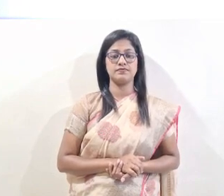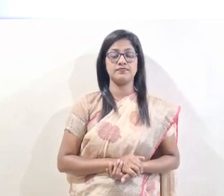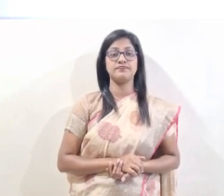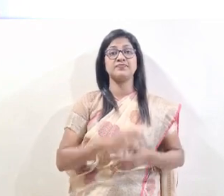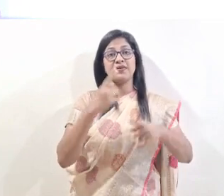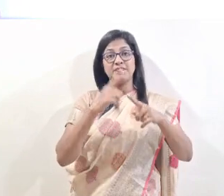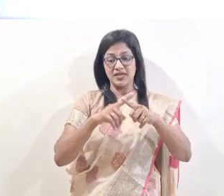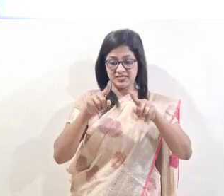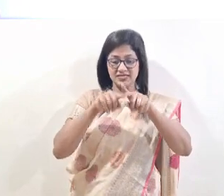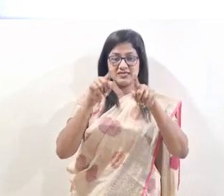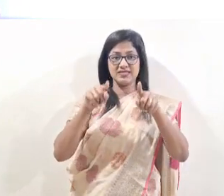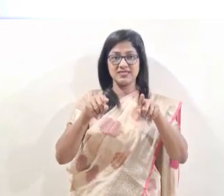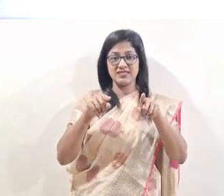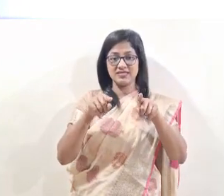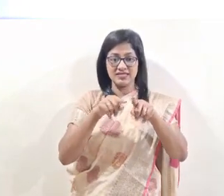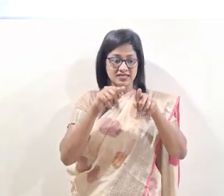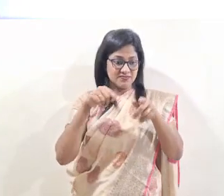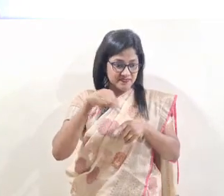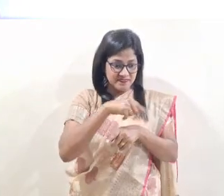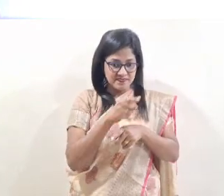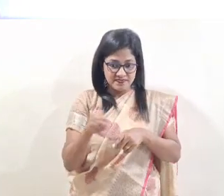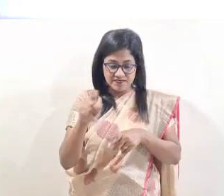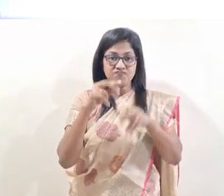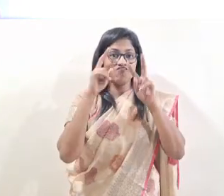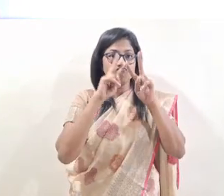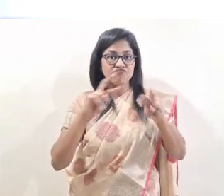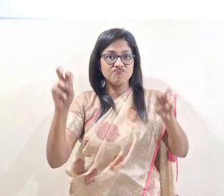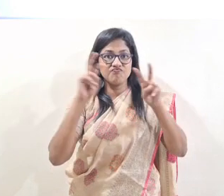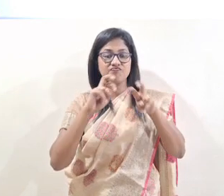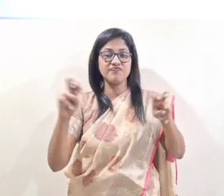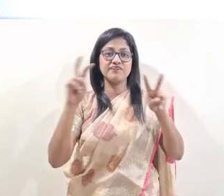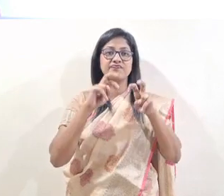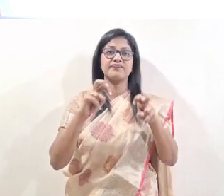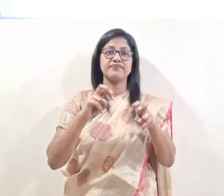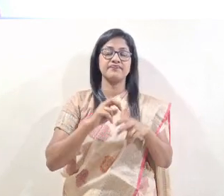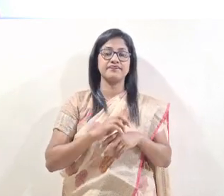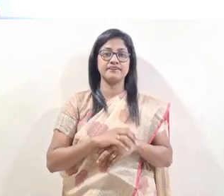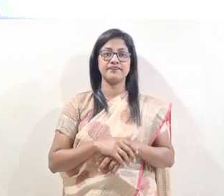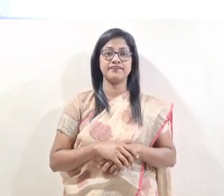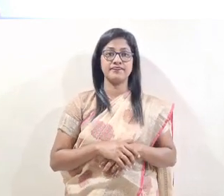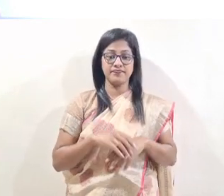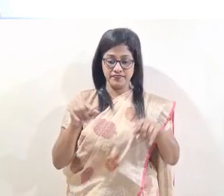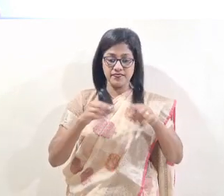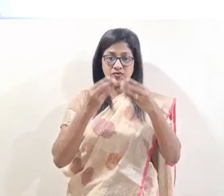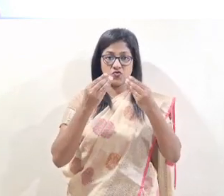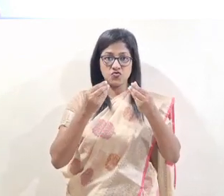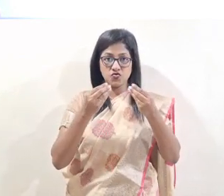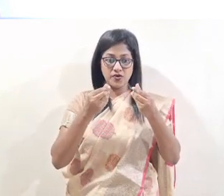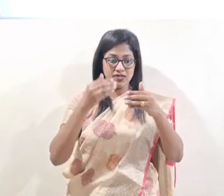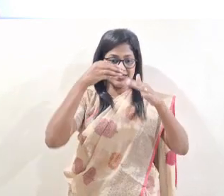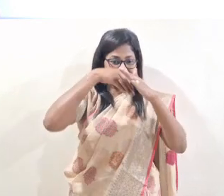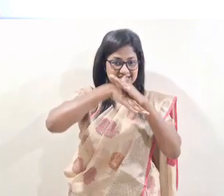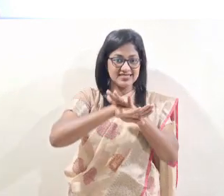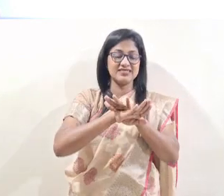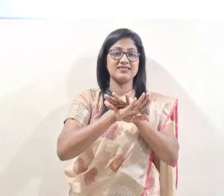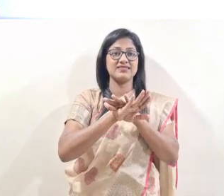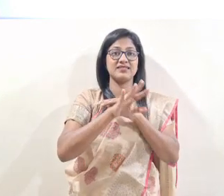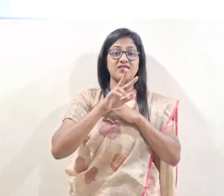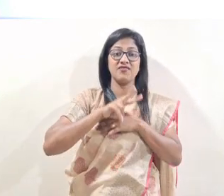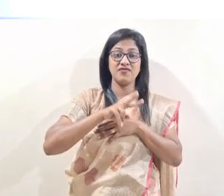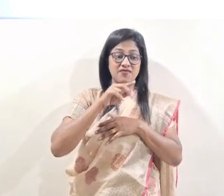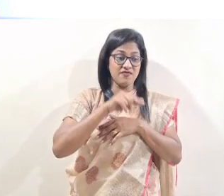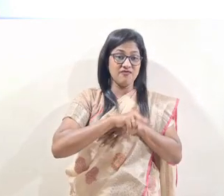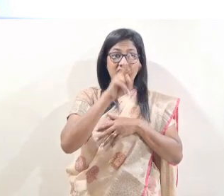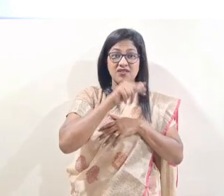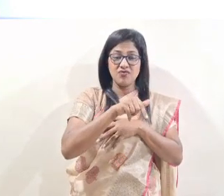The geology was stiff clay silt. The soil penetration test values were